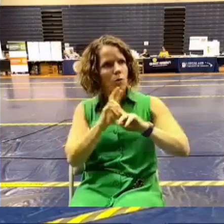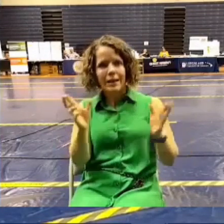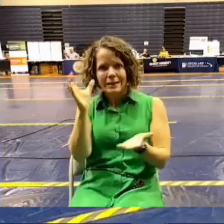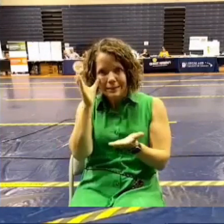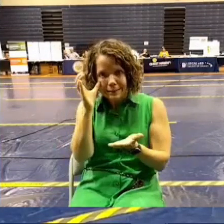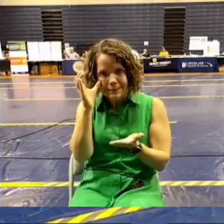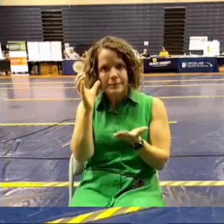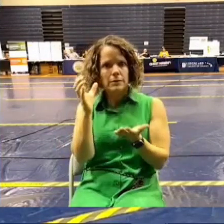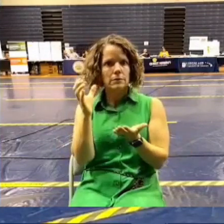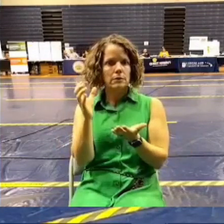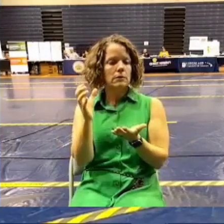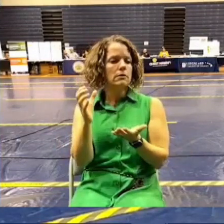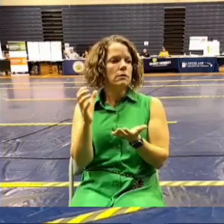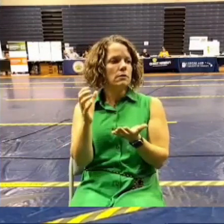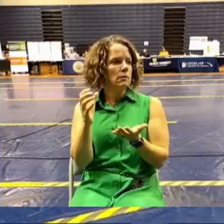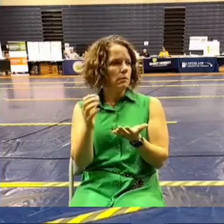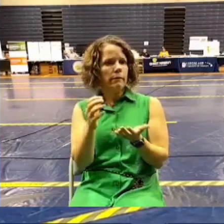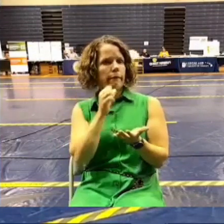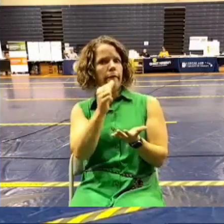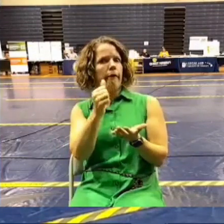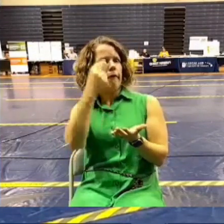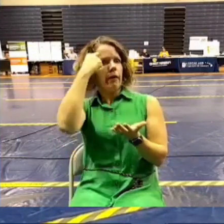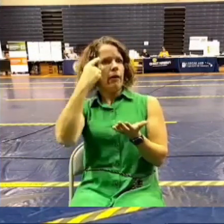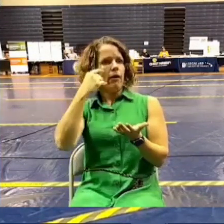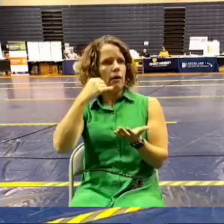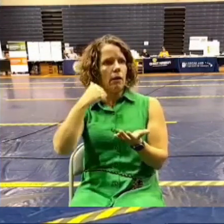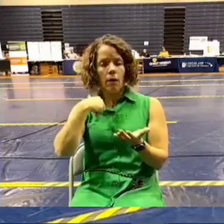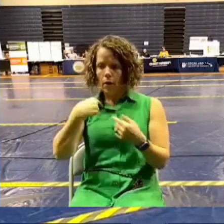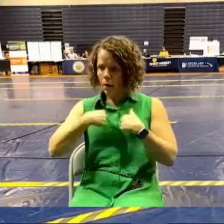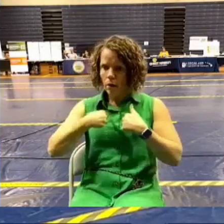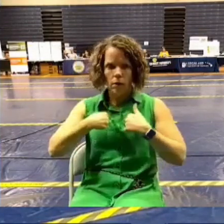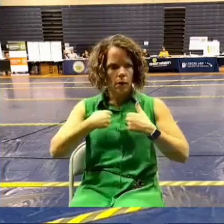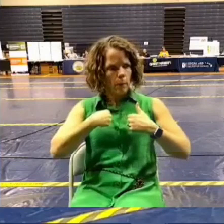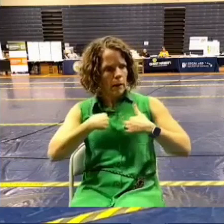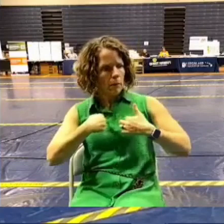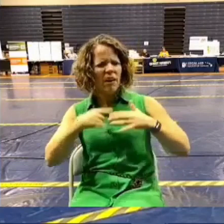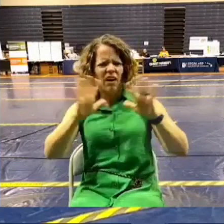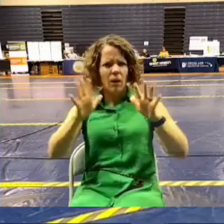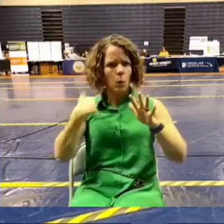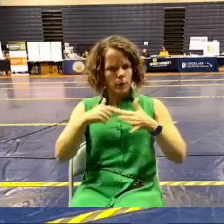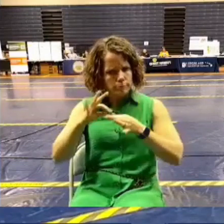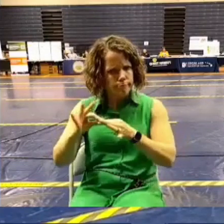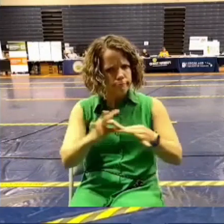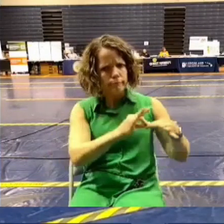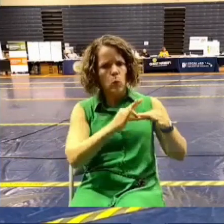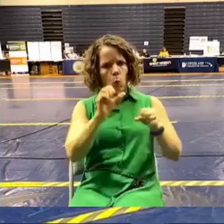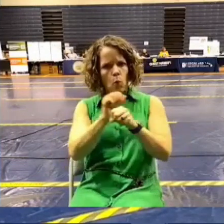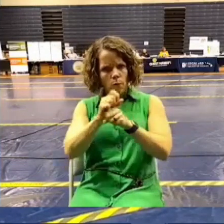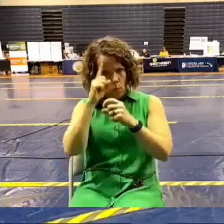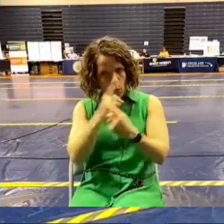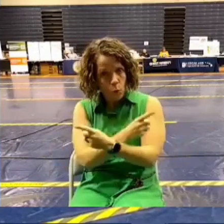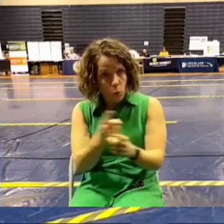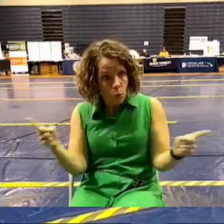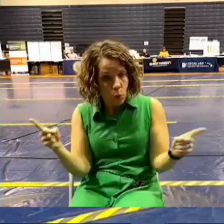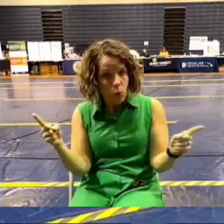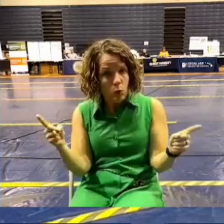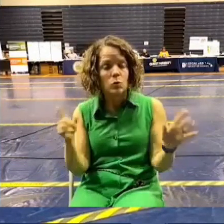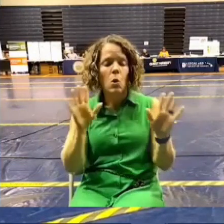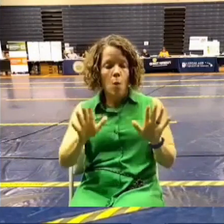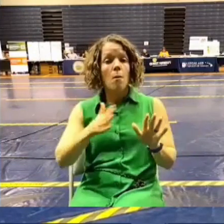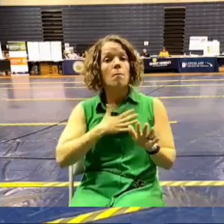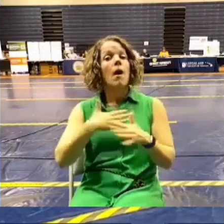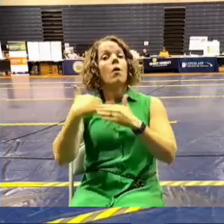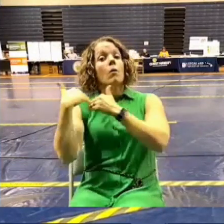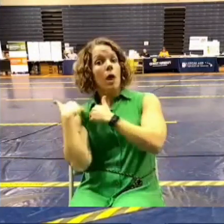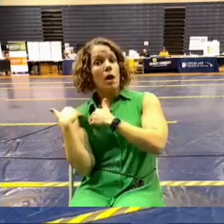over ourselves and not take it personal and go out and find the answer. So with that being said, the kuleana that I have here is